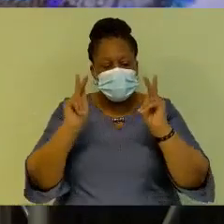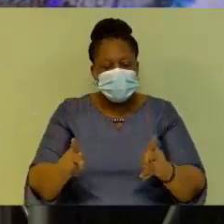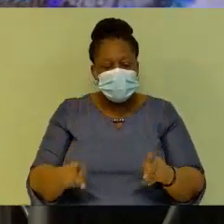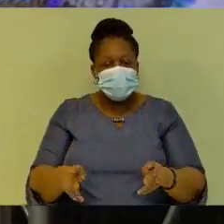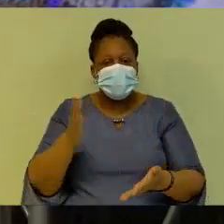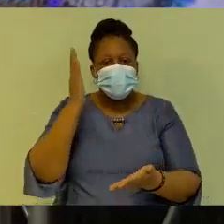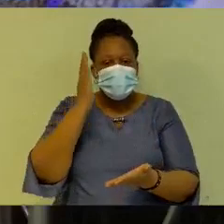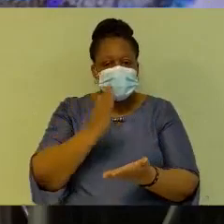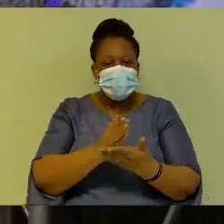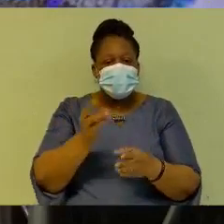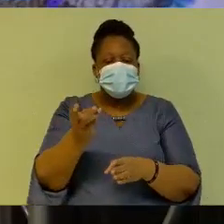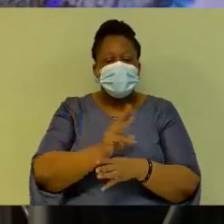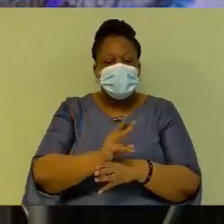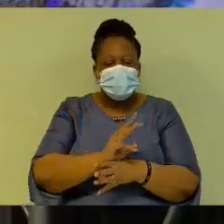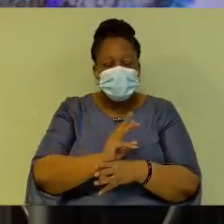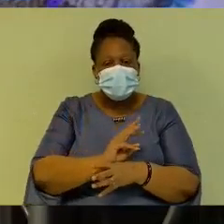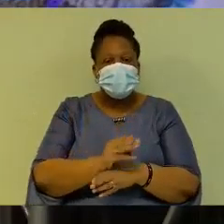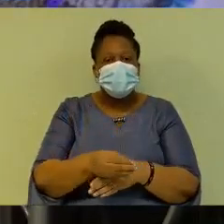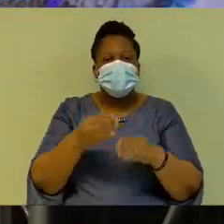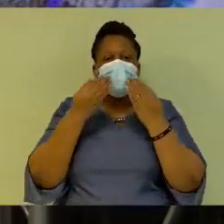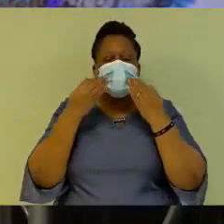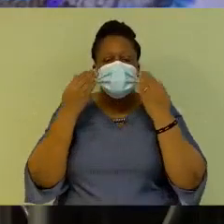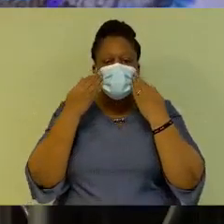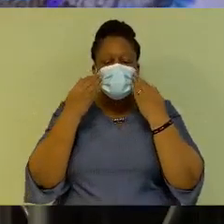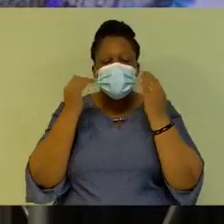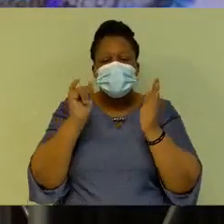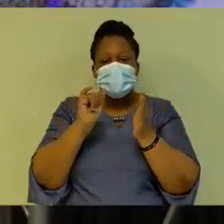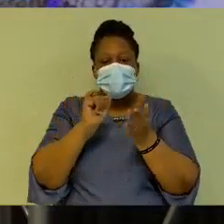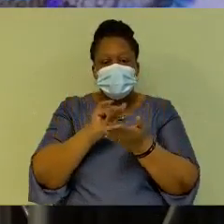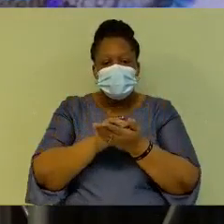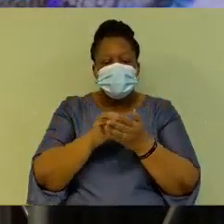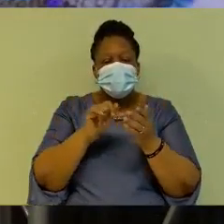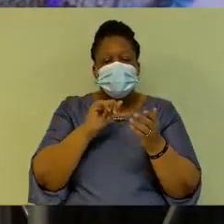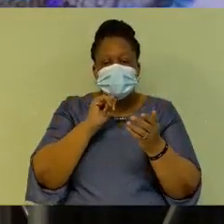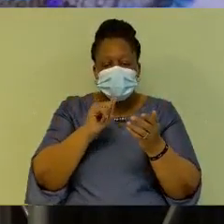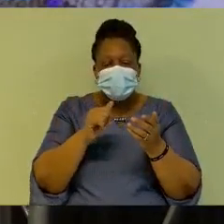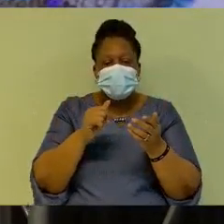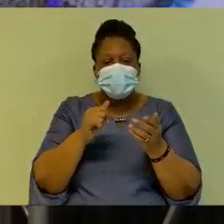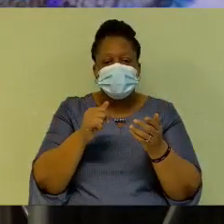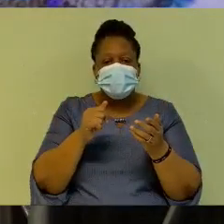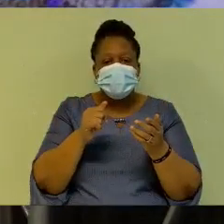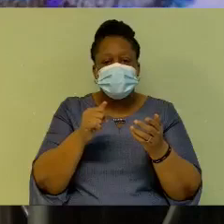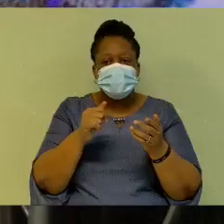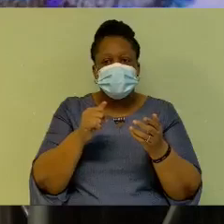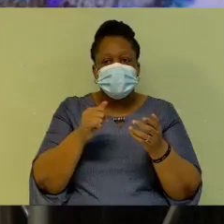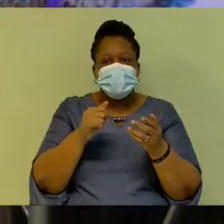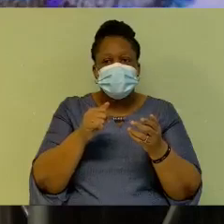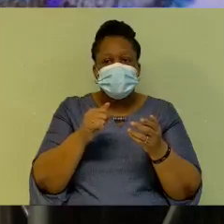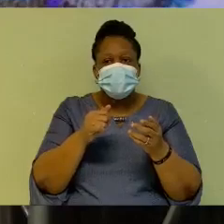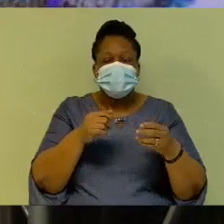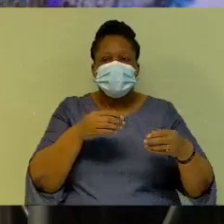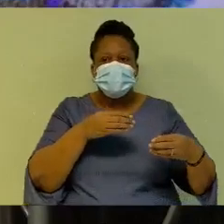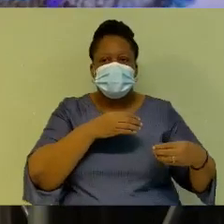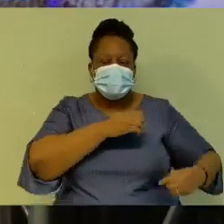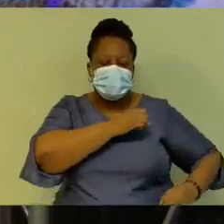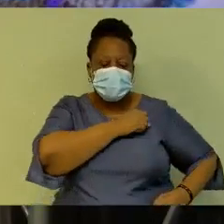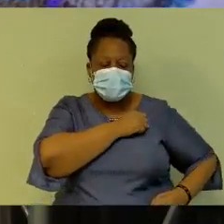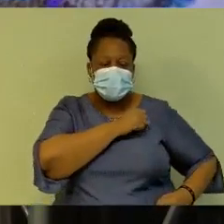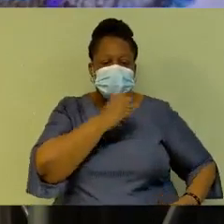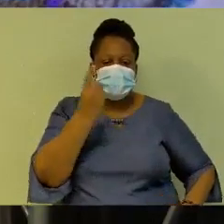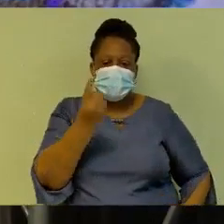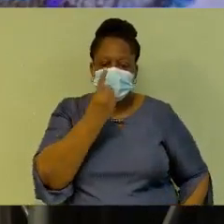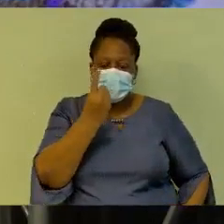these masks by members of the general public. The camouflage masks are military kits and